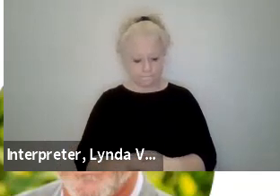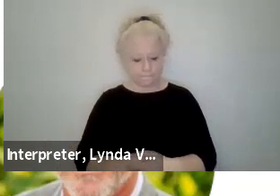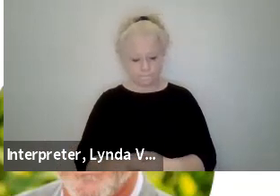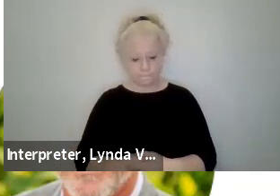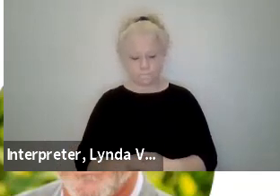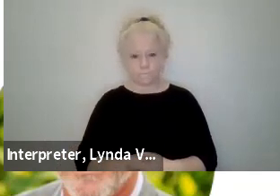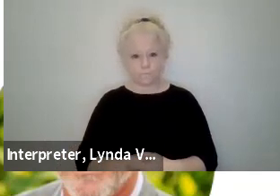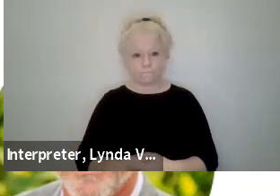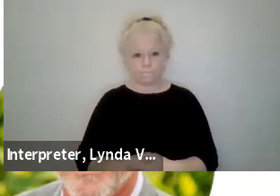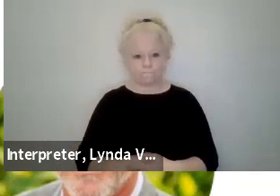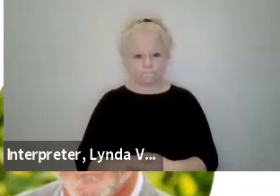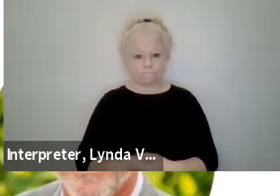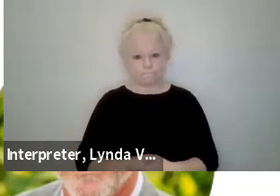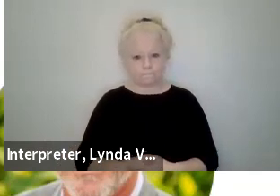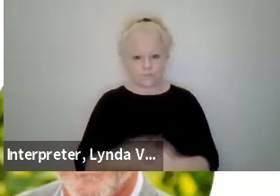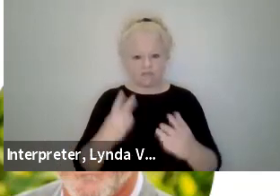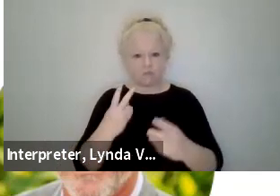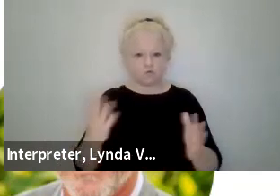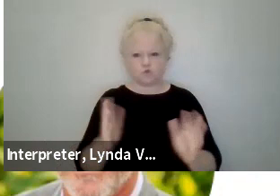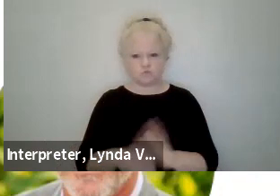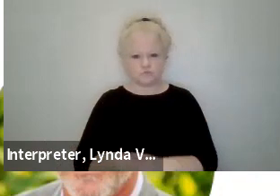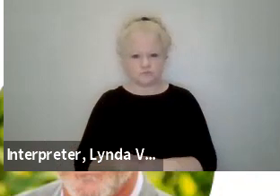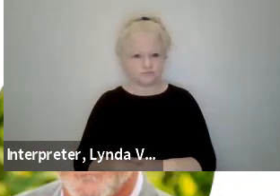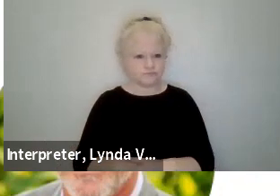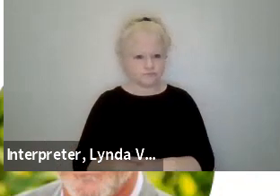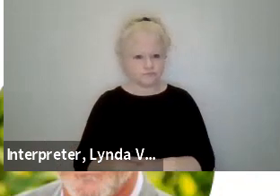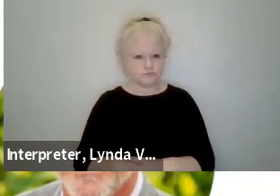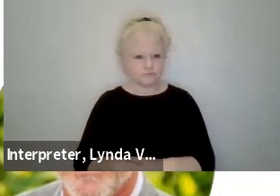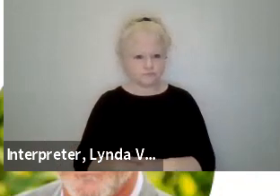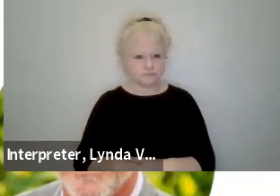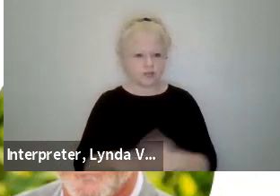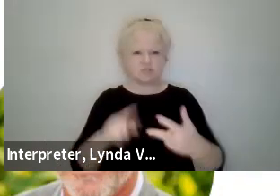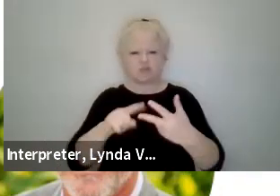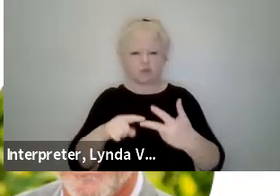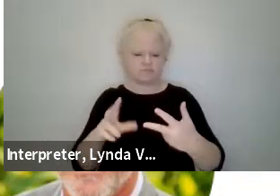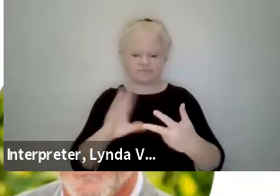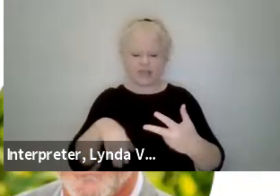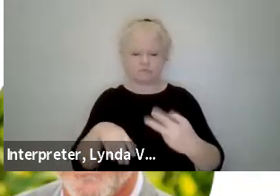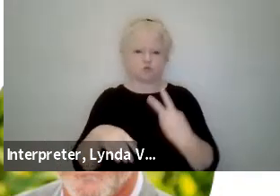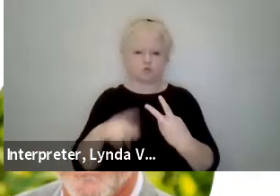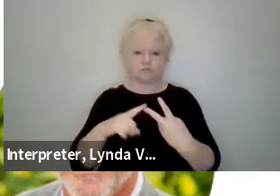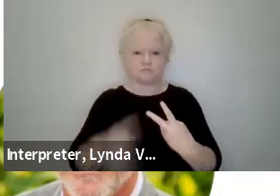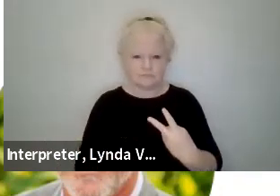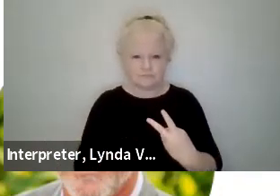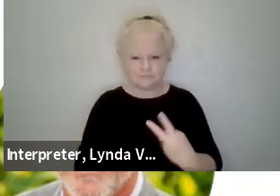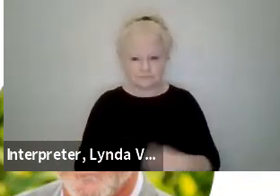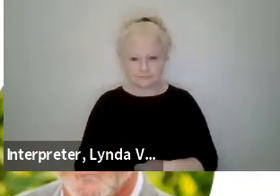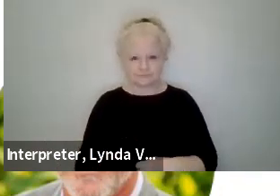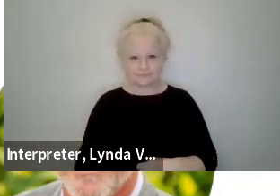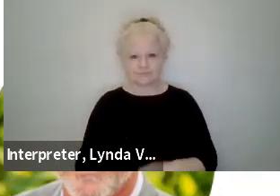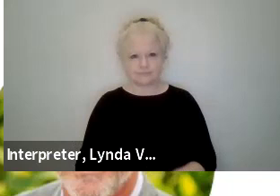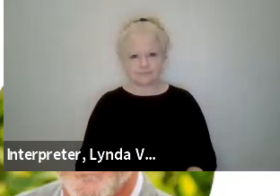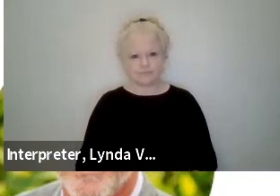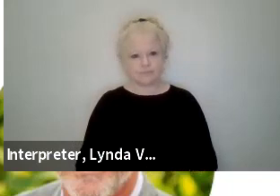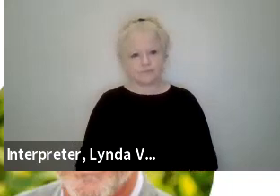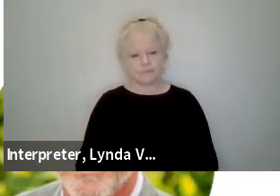Well, we'll just go with those two. But as I mentioned, we don't focus on the partnerships. So that